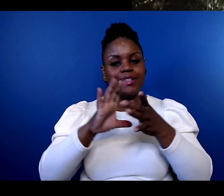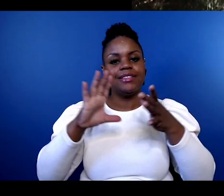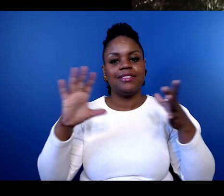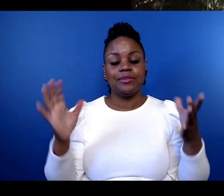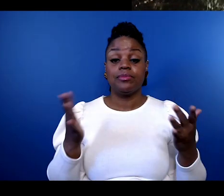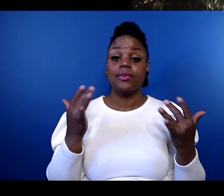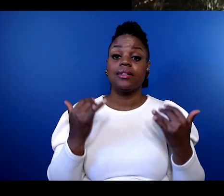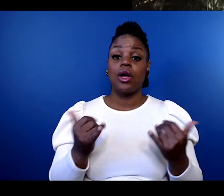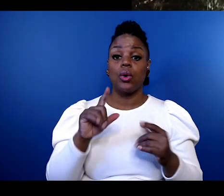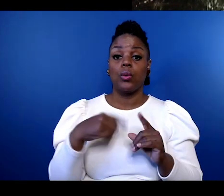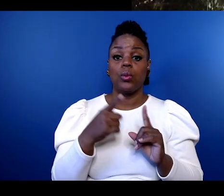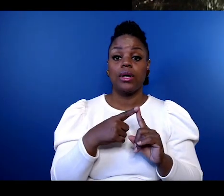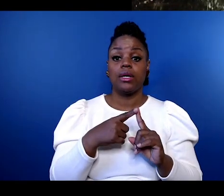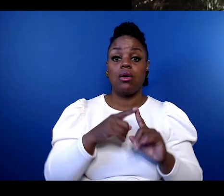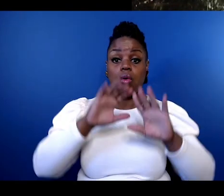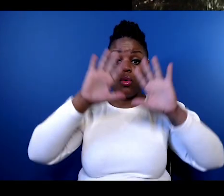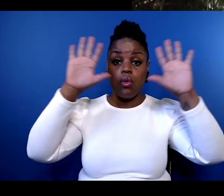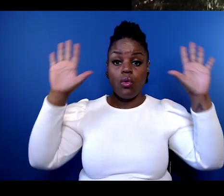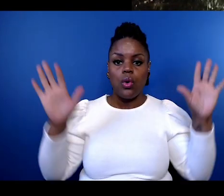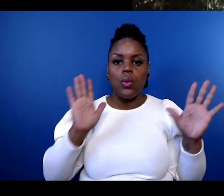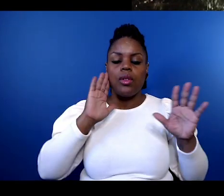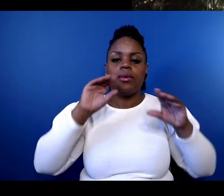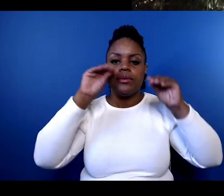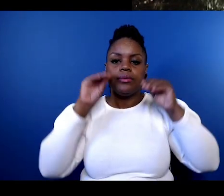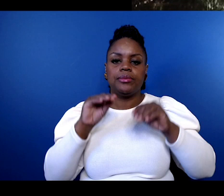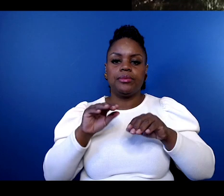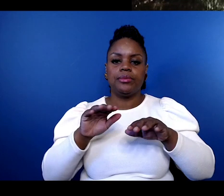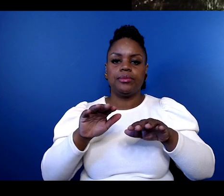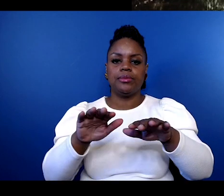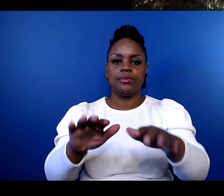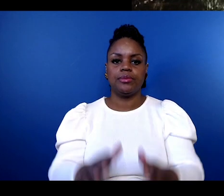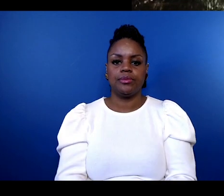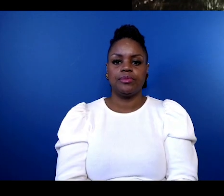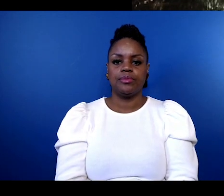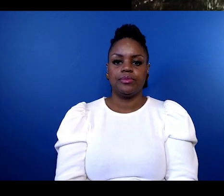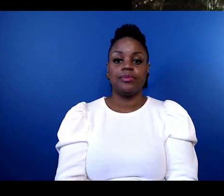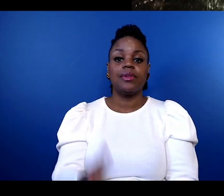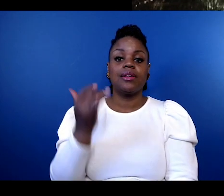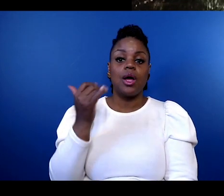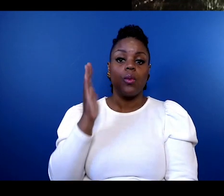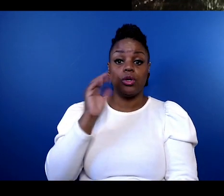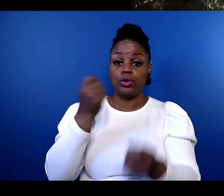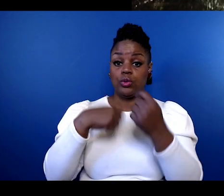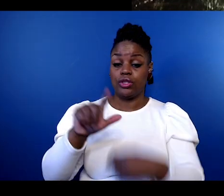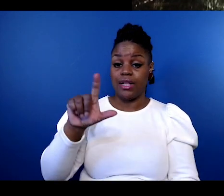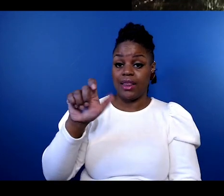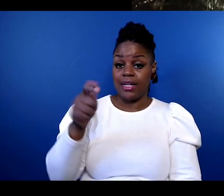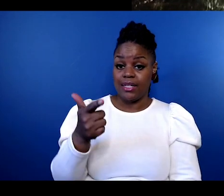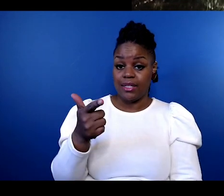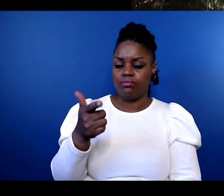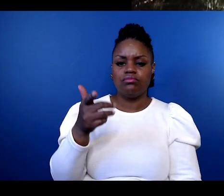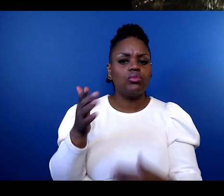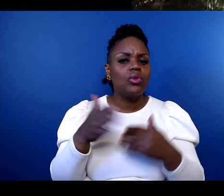Again, release. Exhale the arms down. We're going to switch the legs.